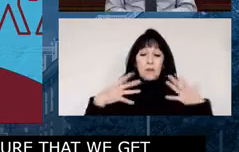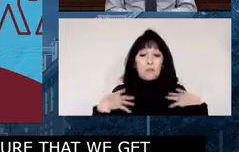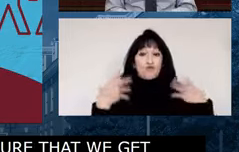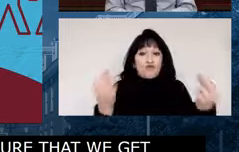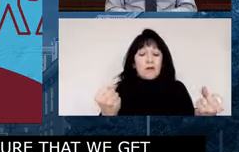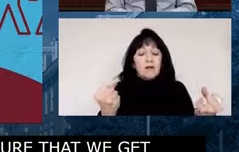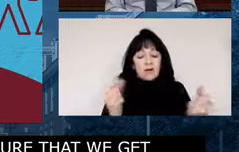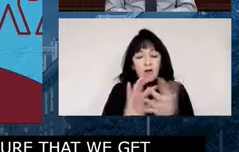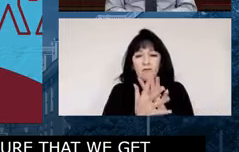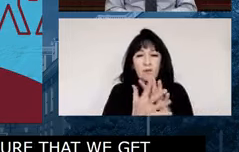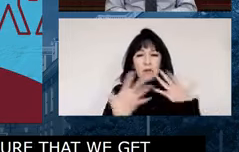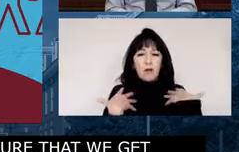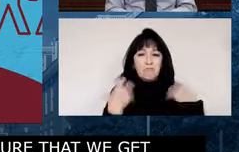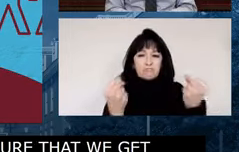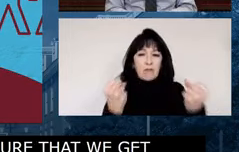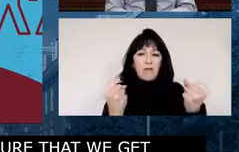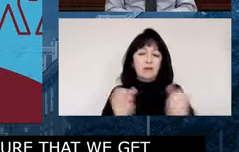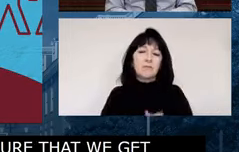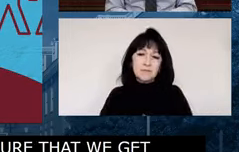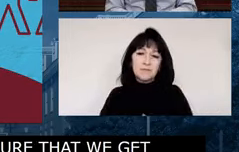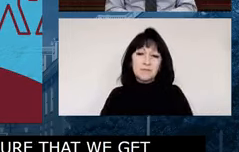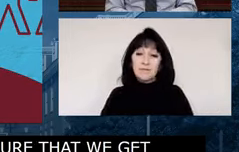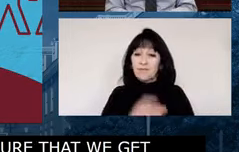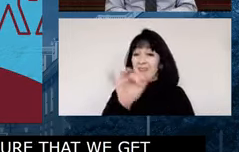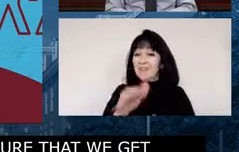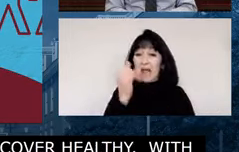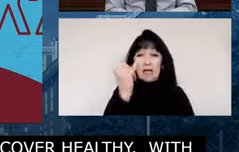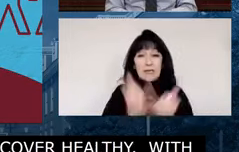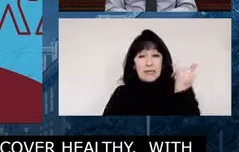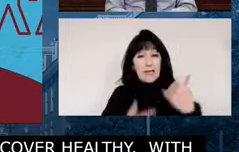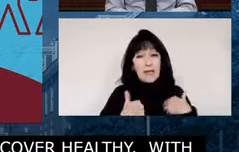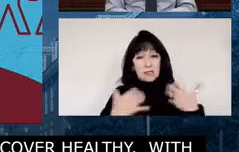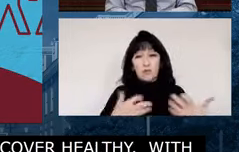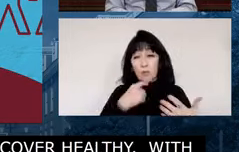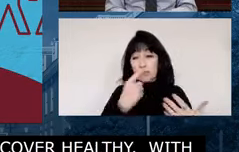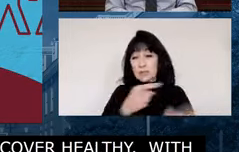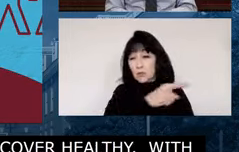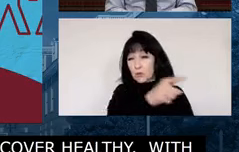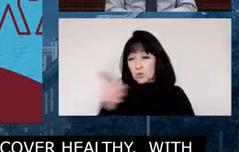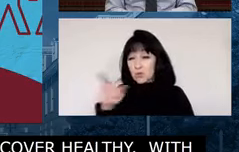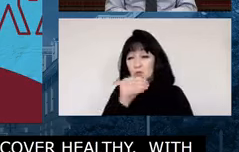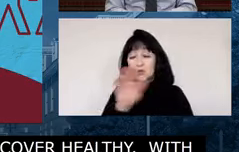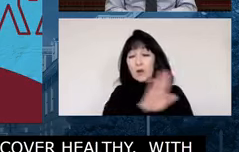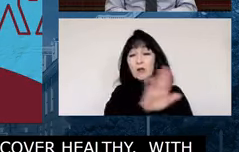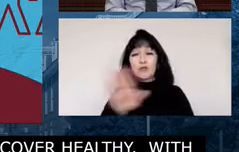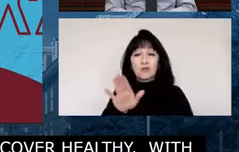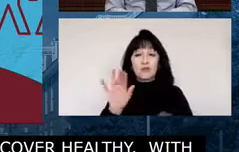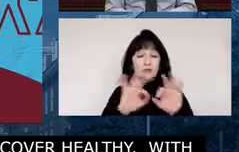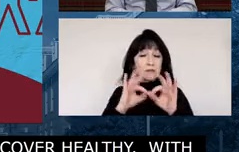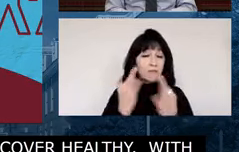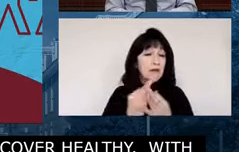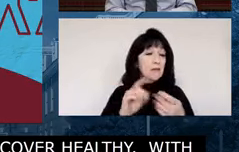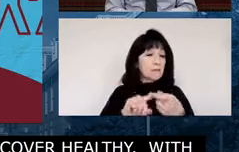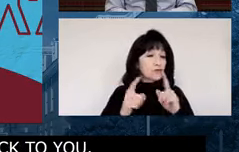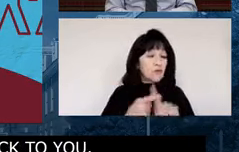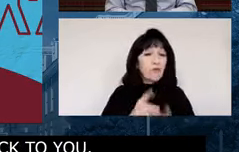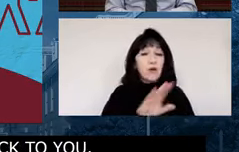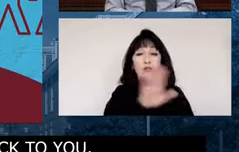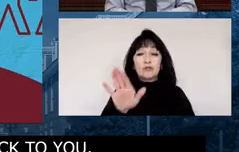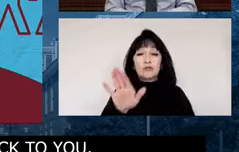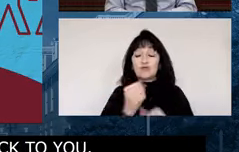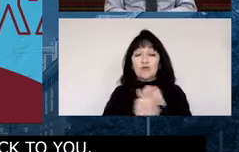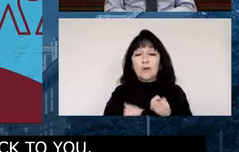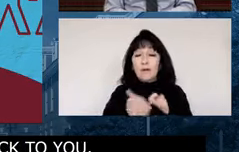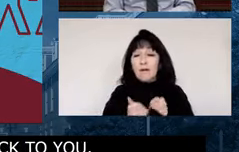So last thing there is keep yourself and your loved ones safe. Get your COVID-19 booster.